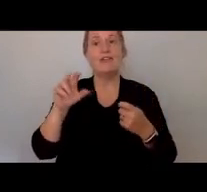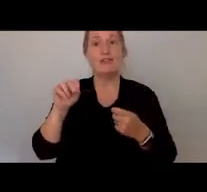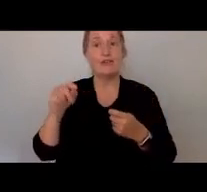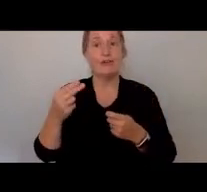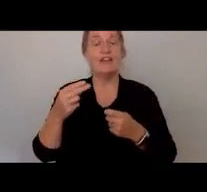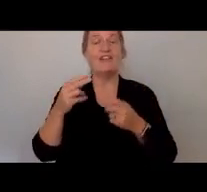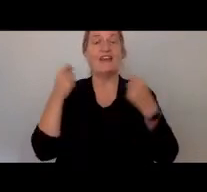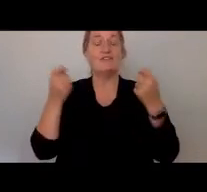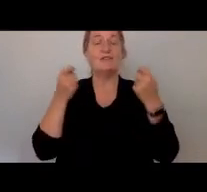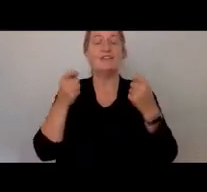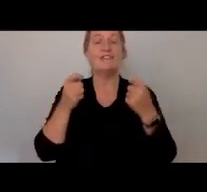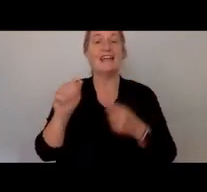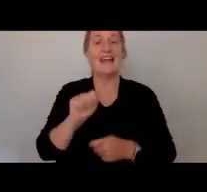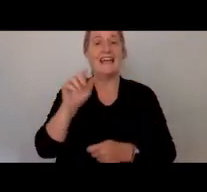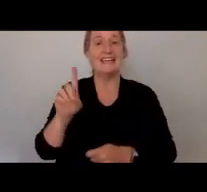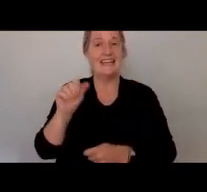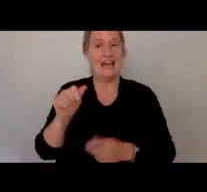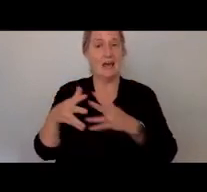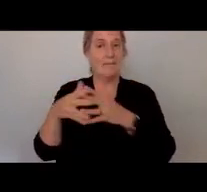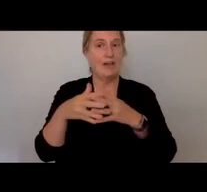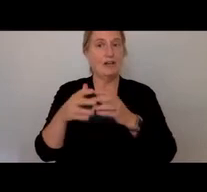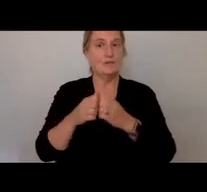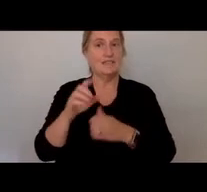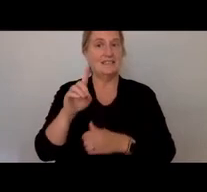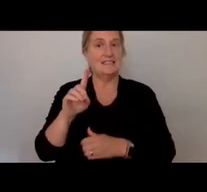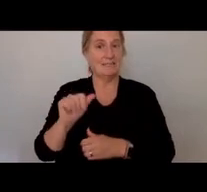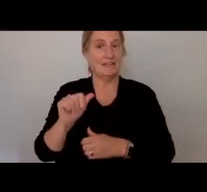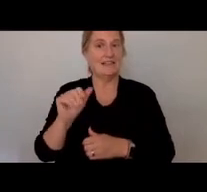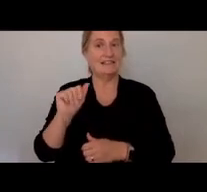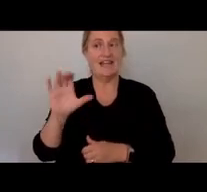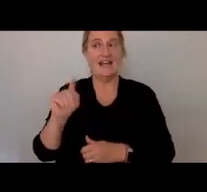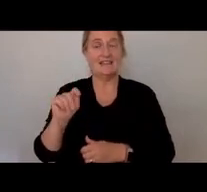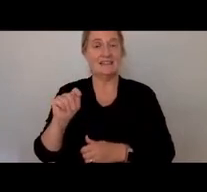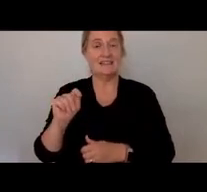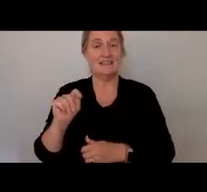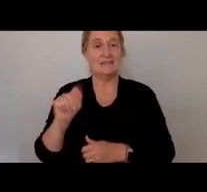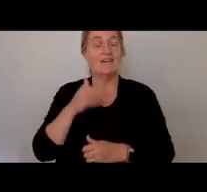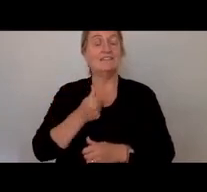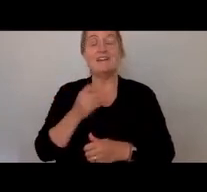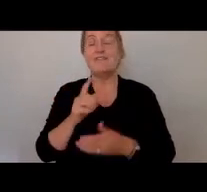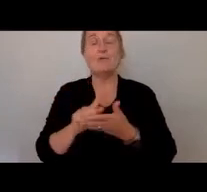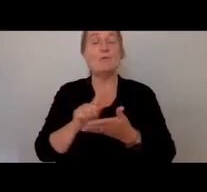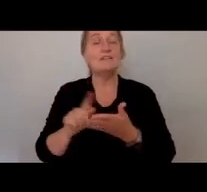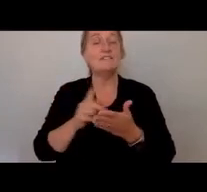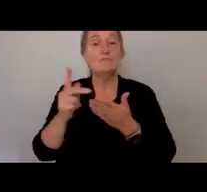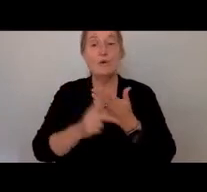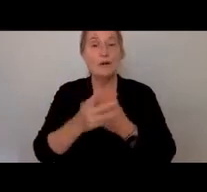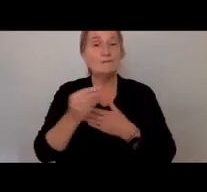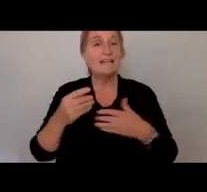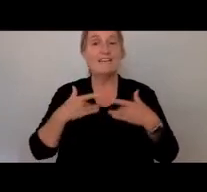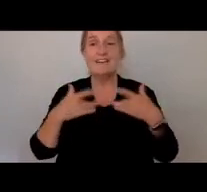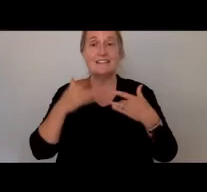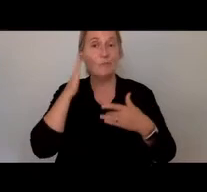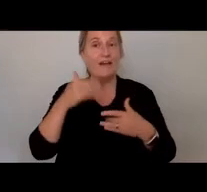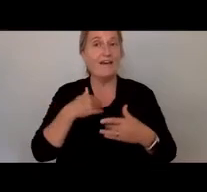Ability event that is taking us through several weeks of programs and events, one each day, where we can